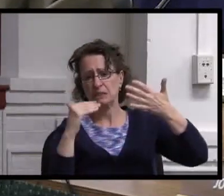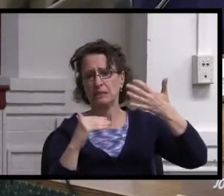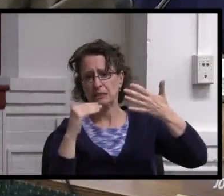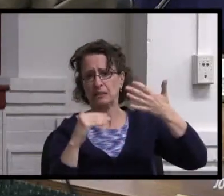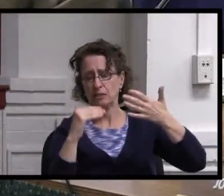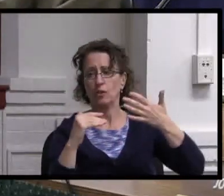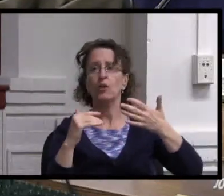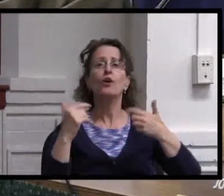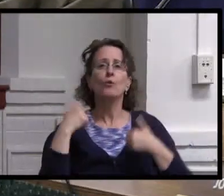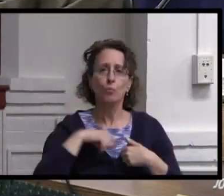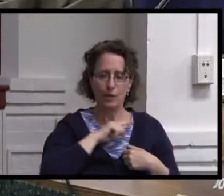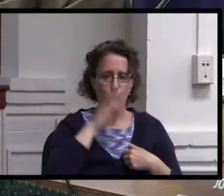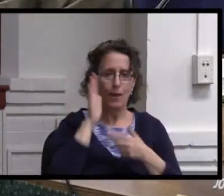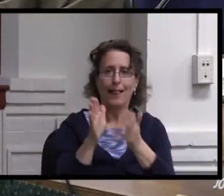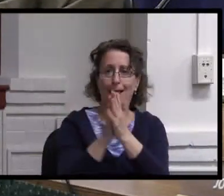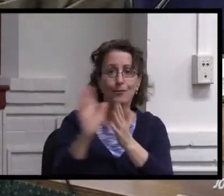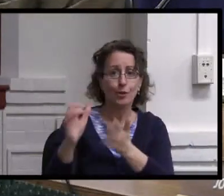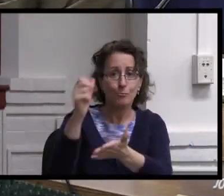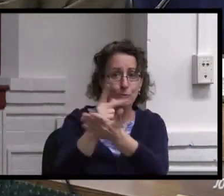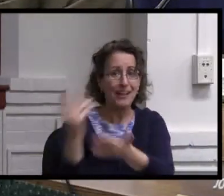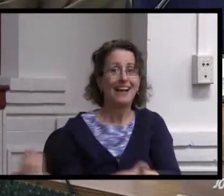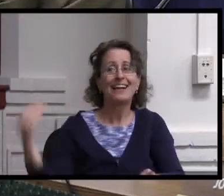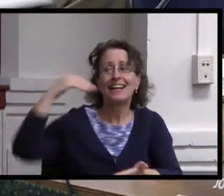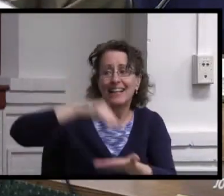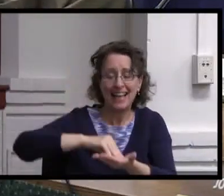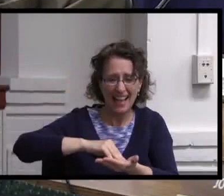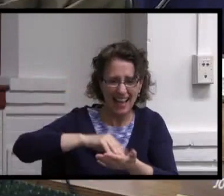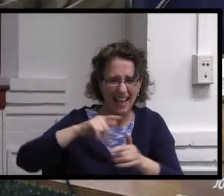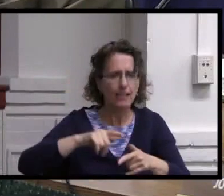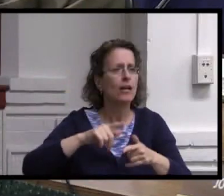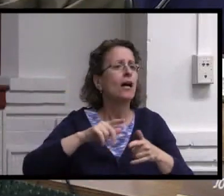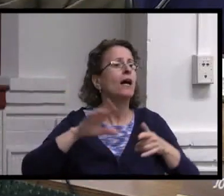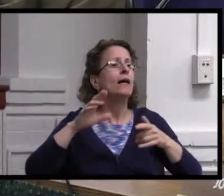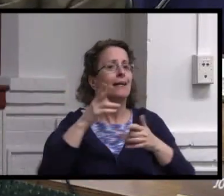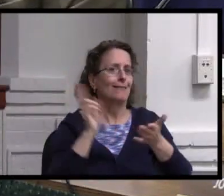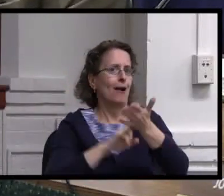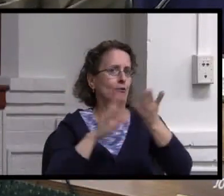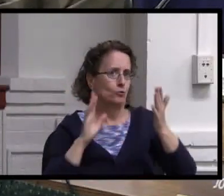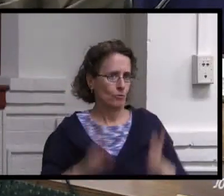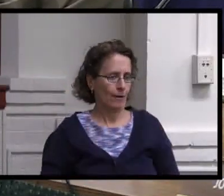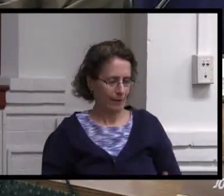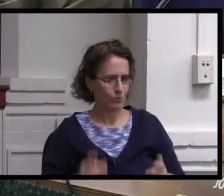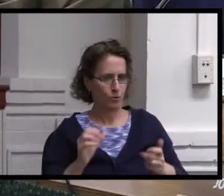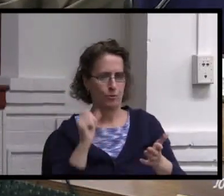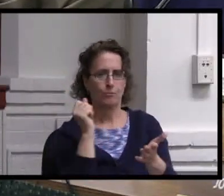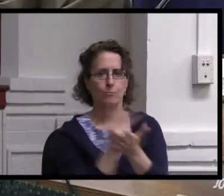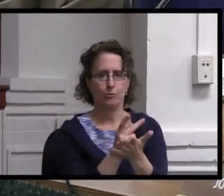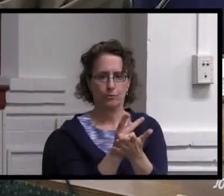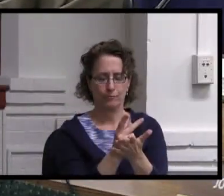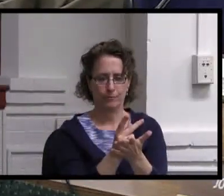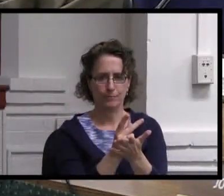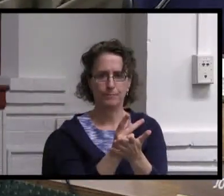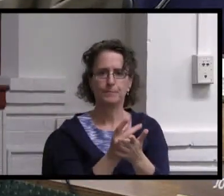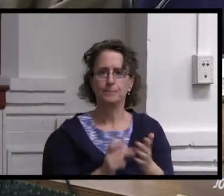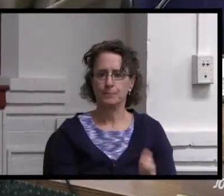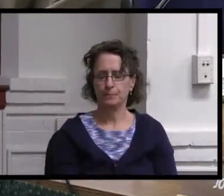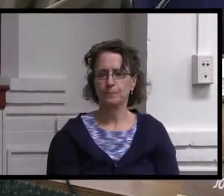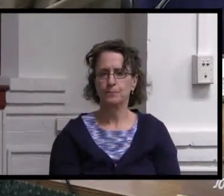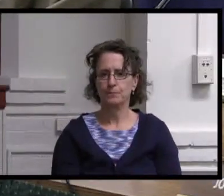We expect actually that the project will, bid award would be able to happen